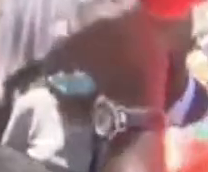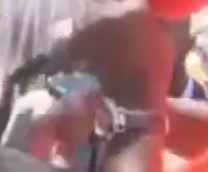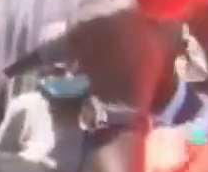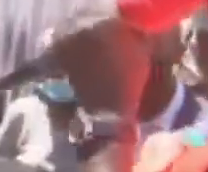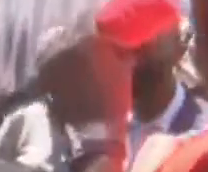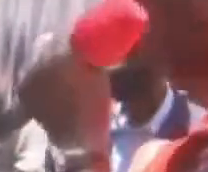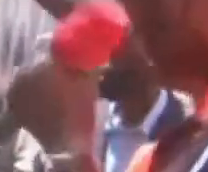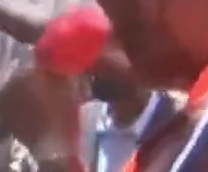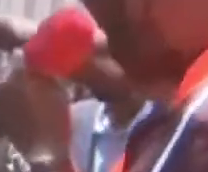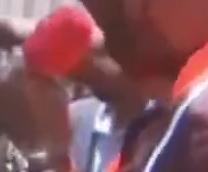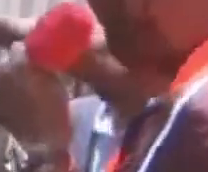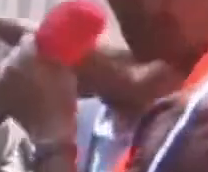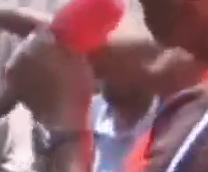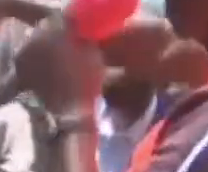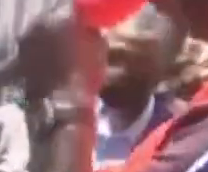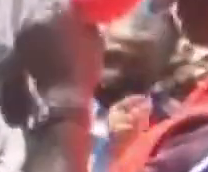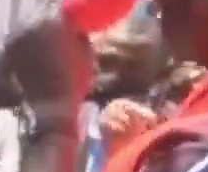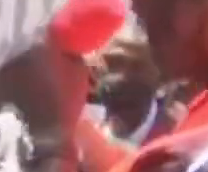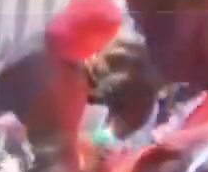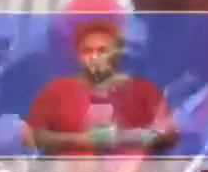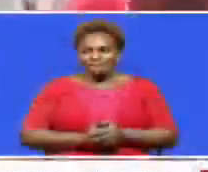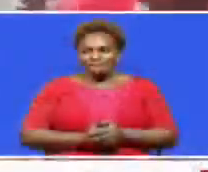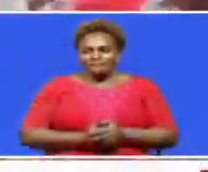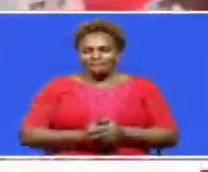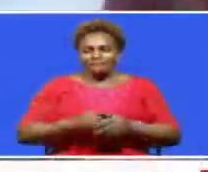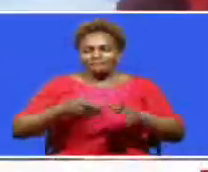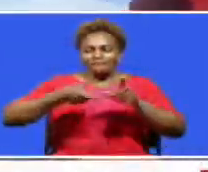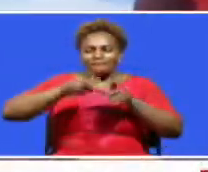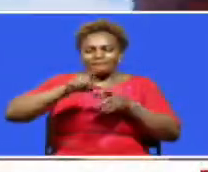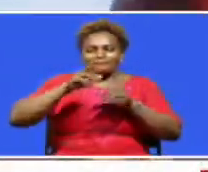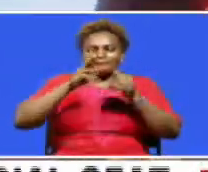349,836 registered voters, with the potential of an additional